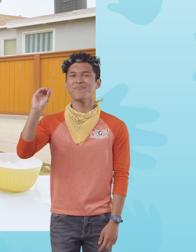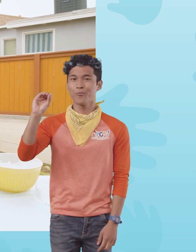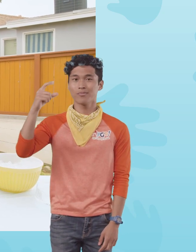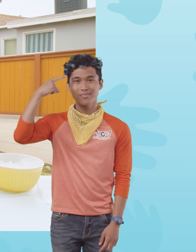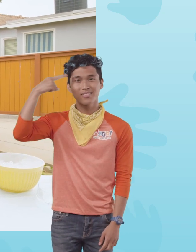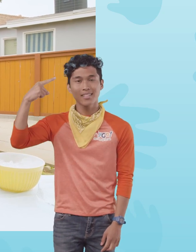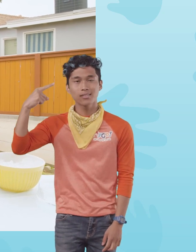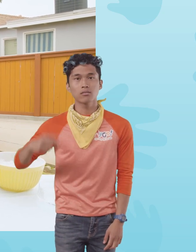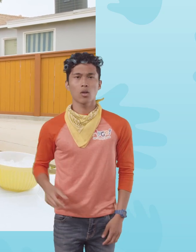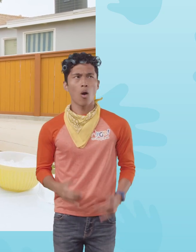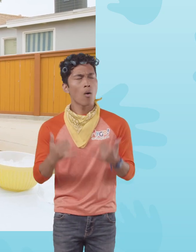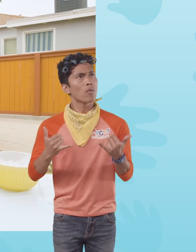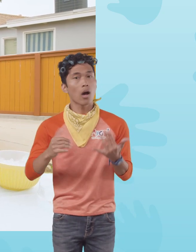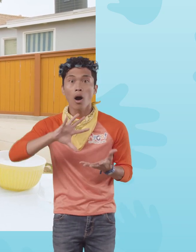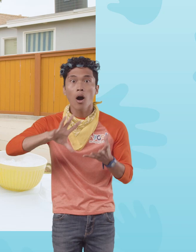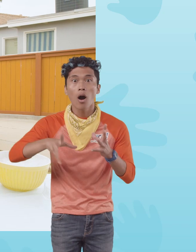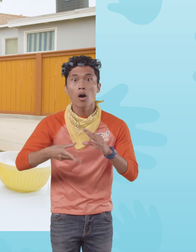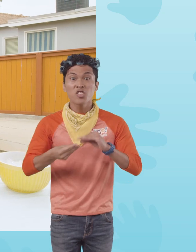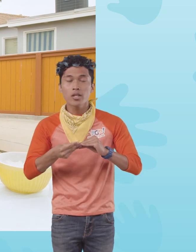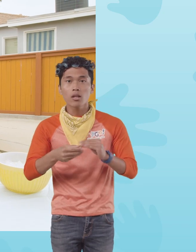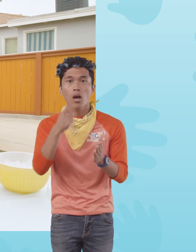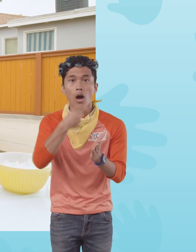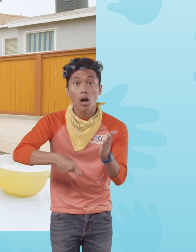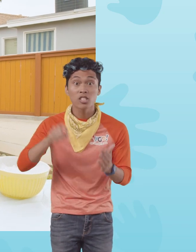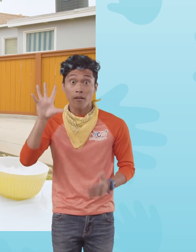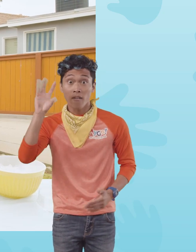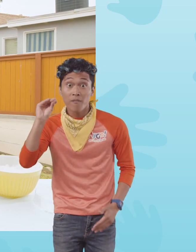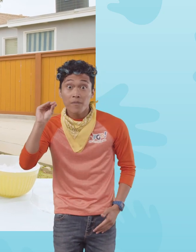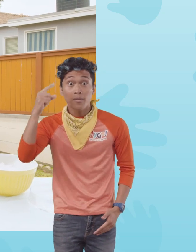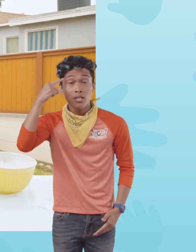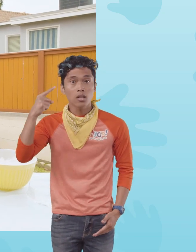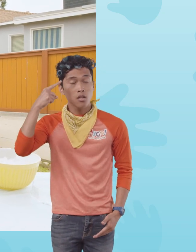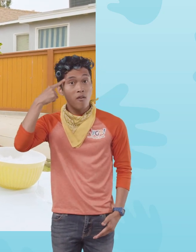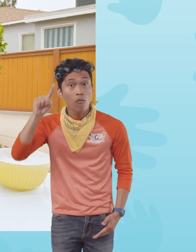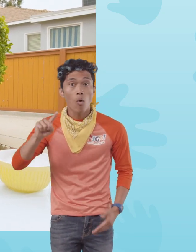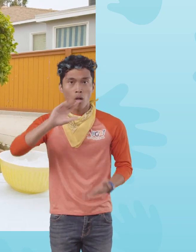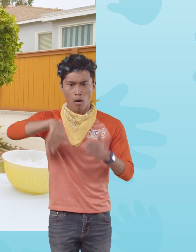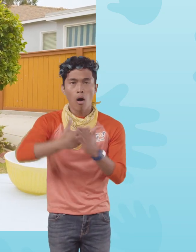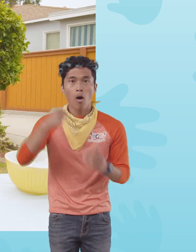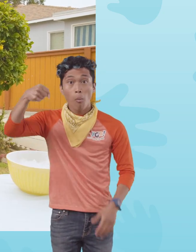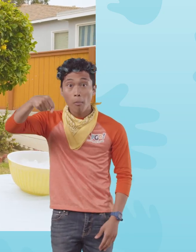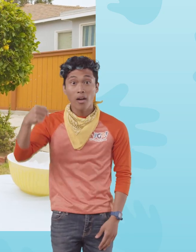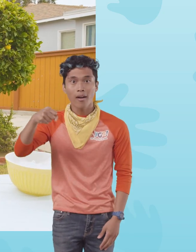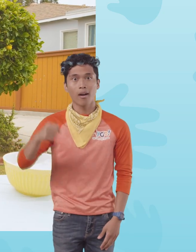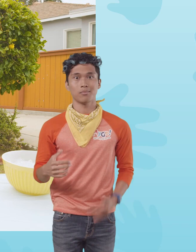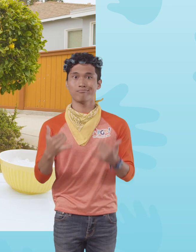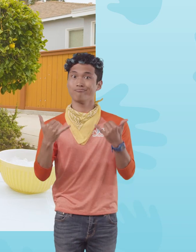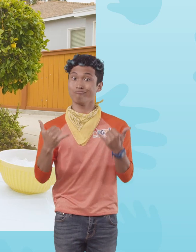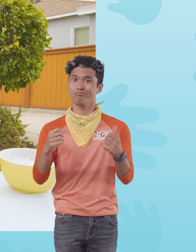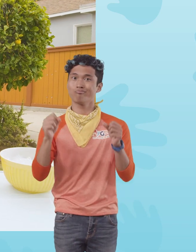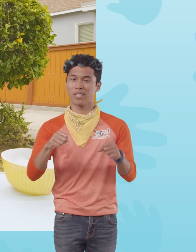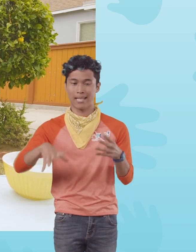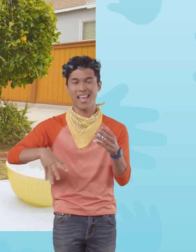was 40 cents. So right now we're at 50 cents for this whole pitcher. Whoa. All right. Now